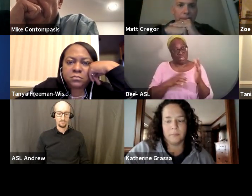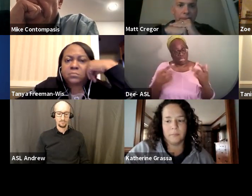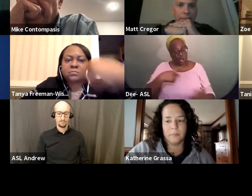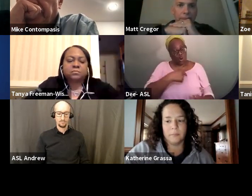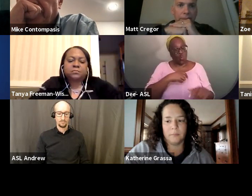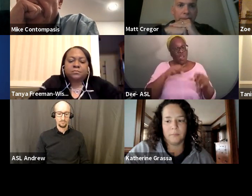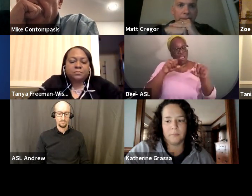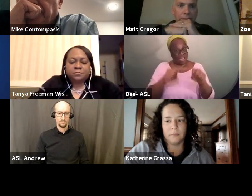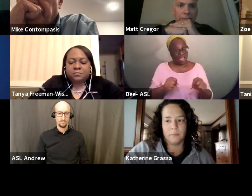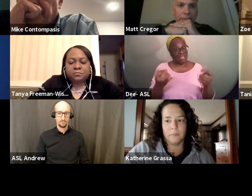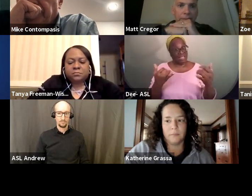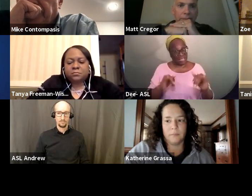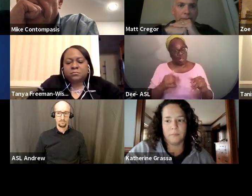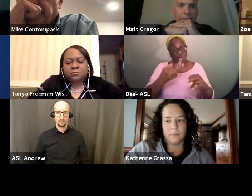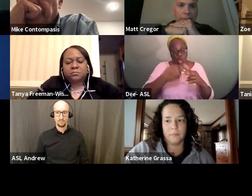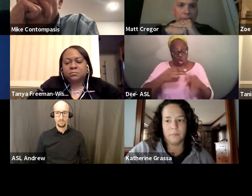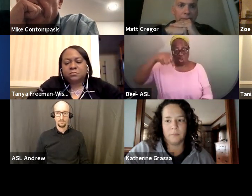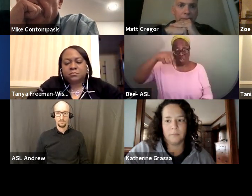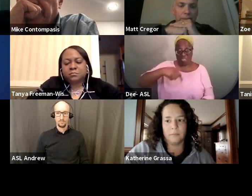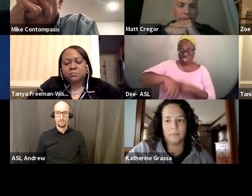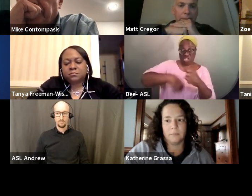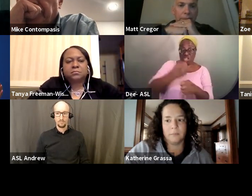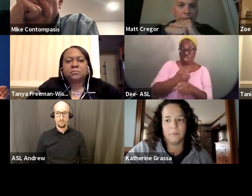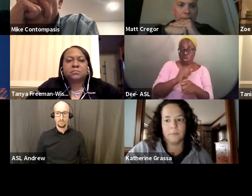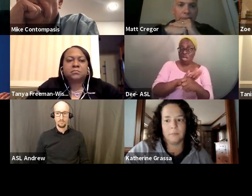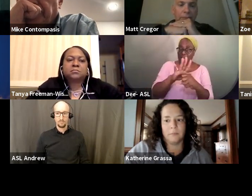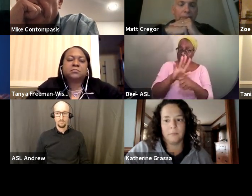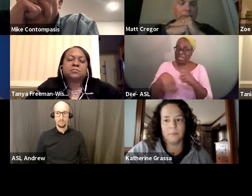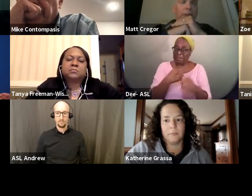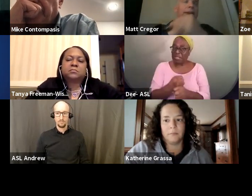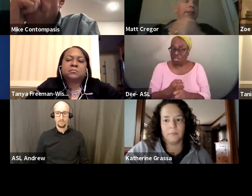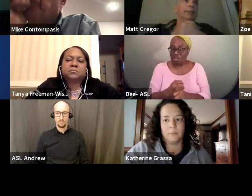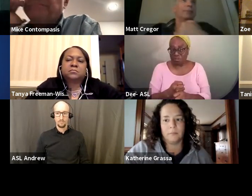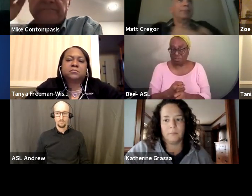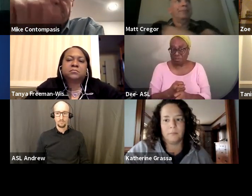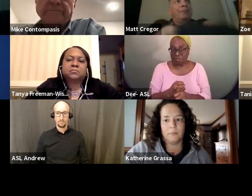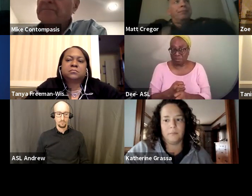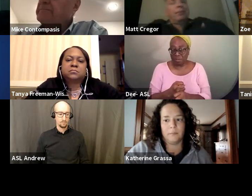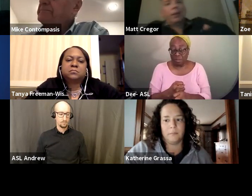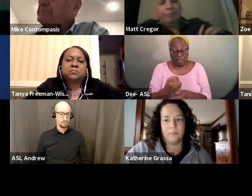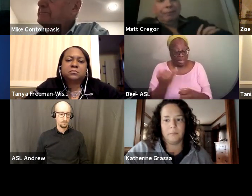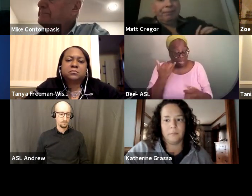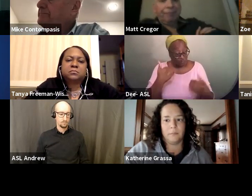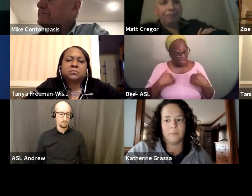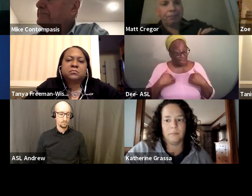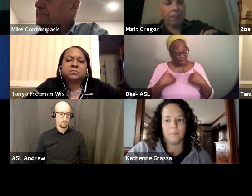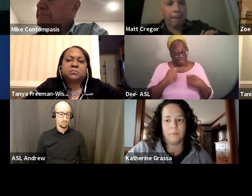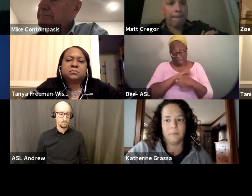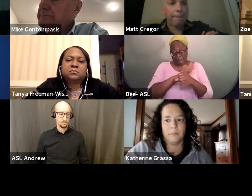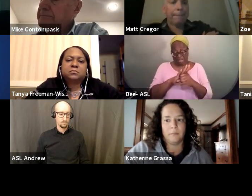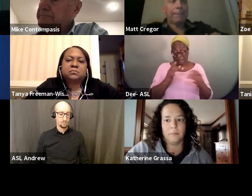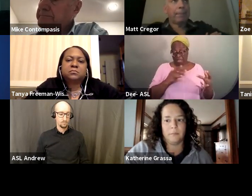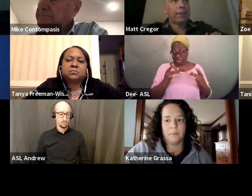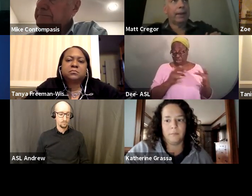a pandemic year. Heck, if there were pandemic concerns in